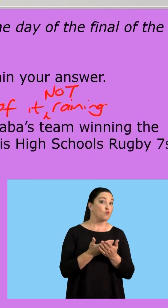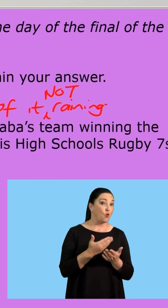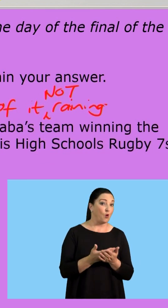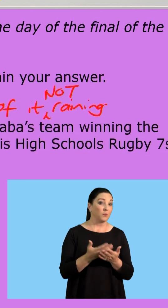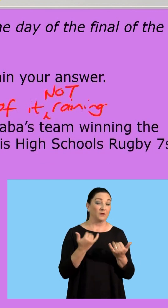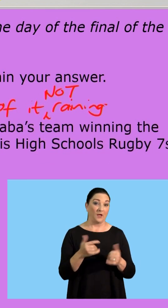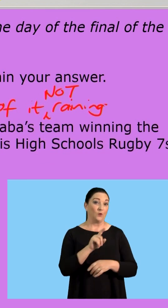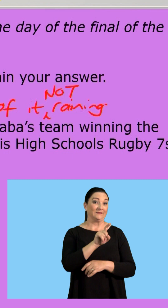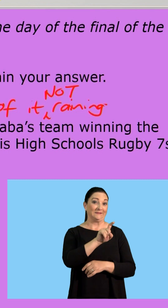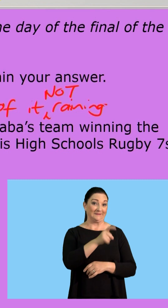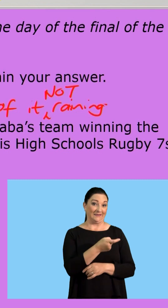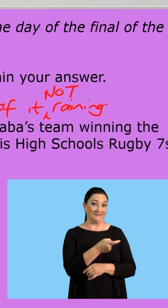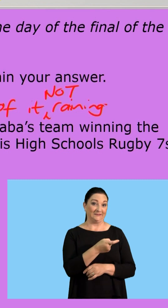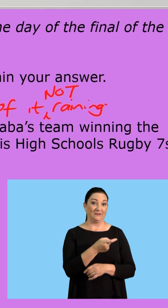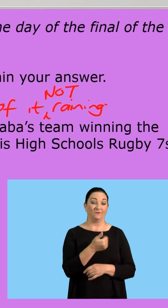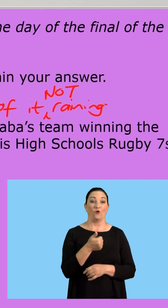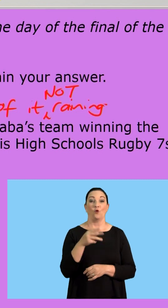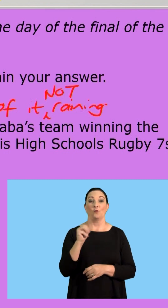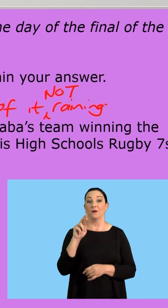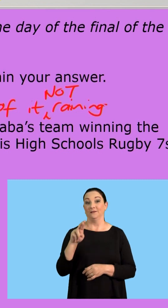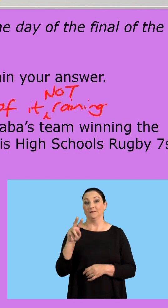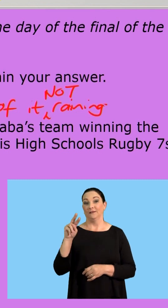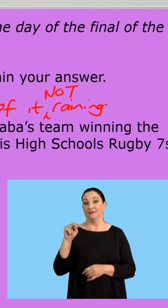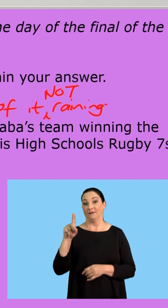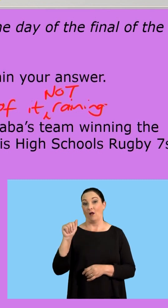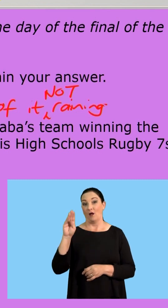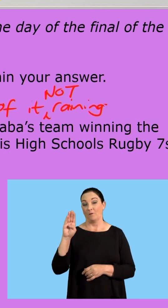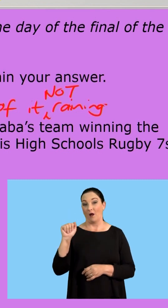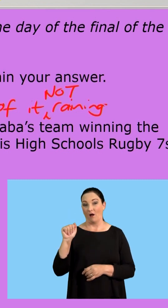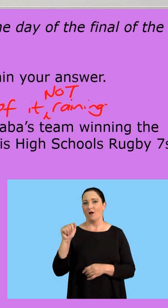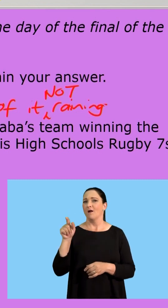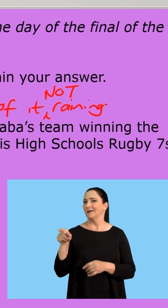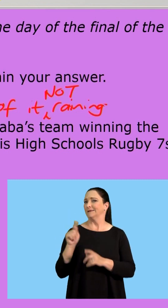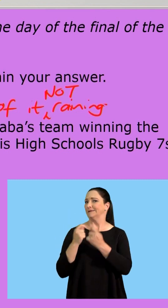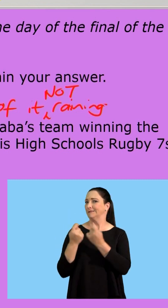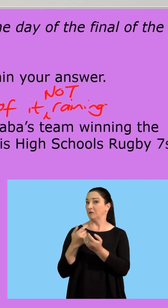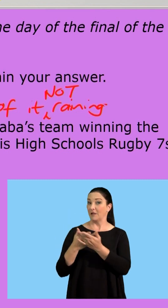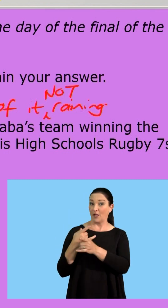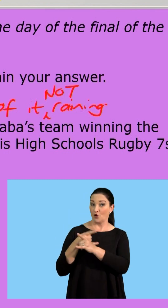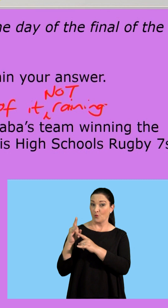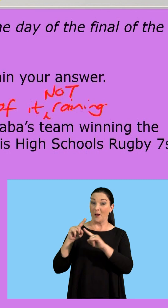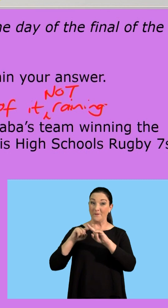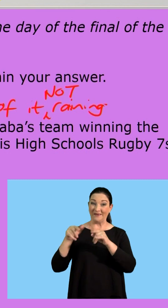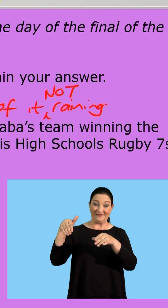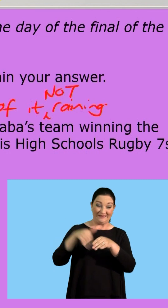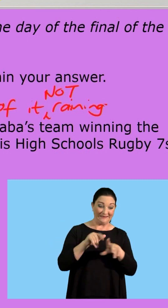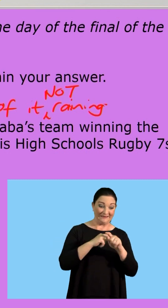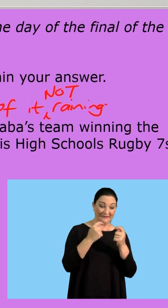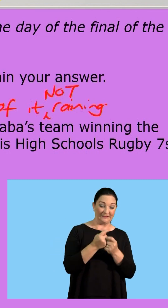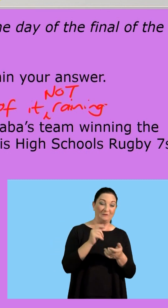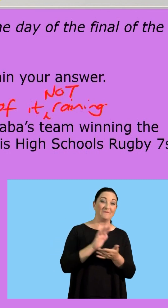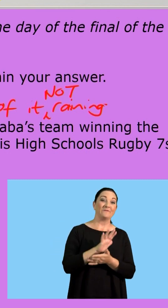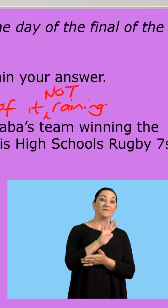probability, this time around as a decimal, of Mr. Ndaba's team winning the series if a total of 15 teams